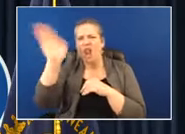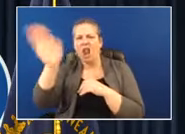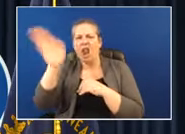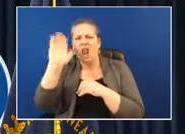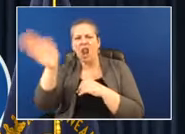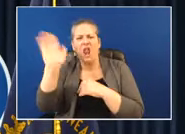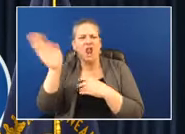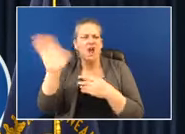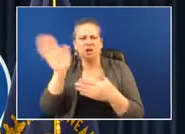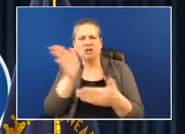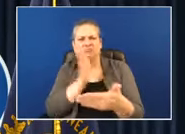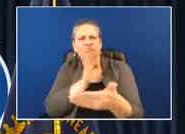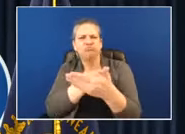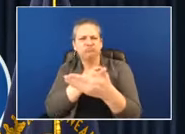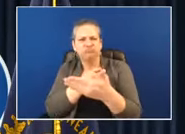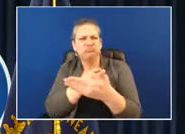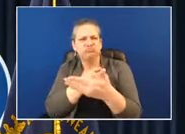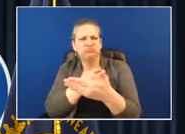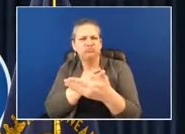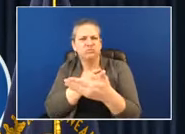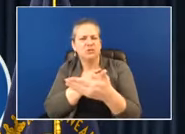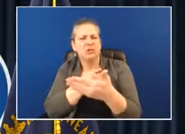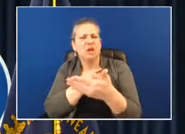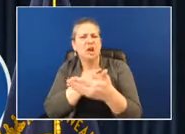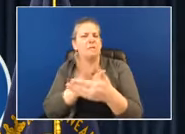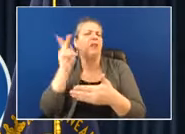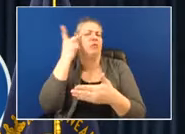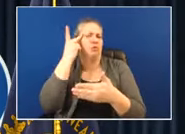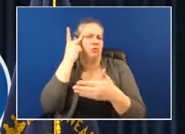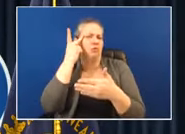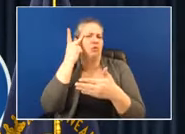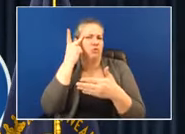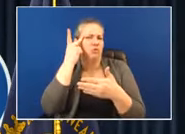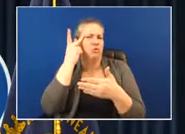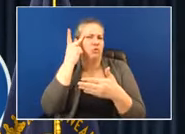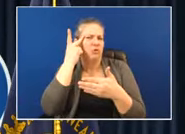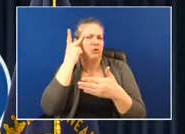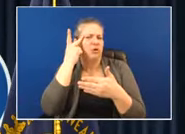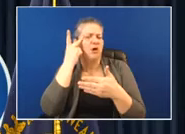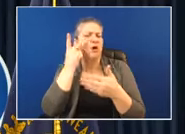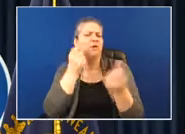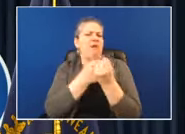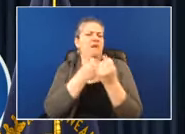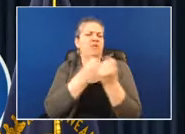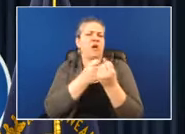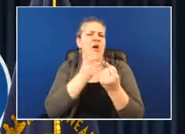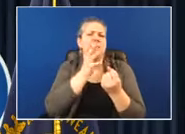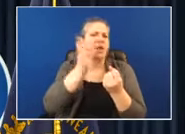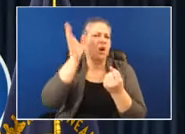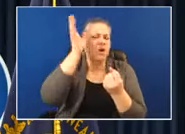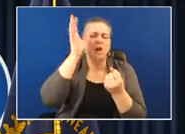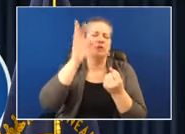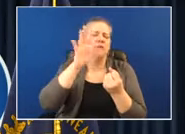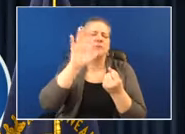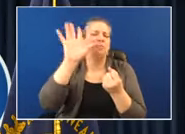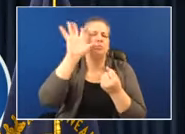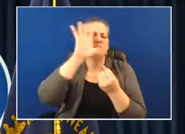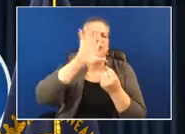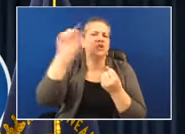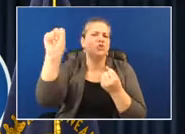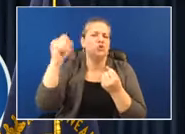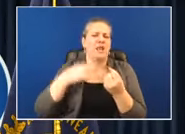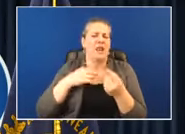a later president, but it was a political speech in favor of a presidential candidate that lost by the largest margin in U.S.